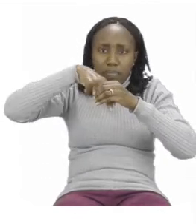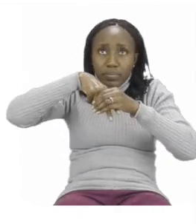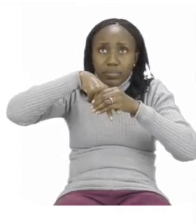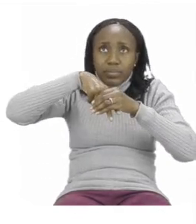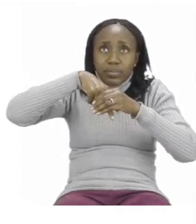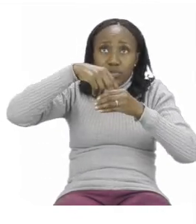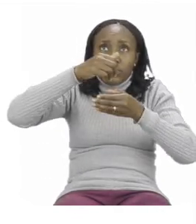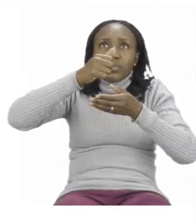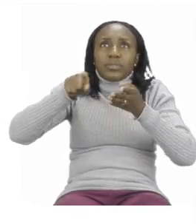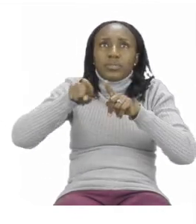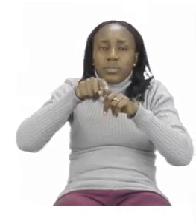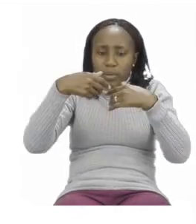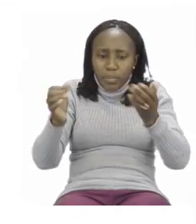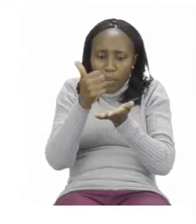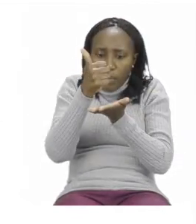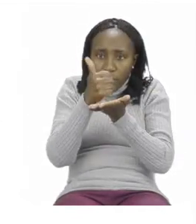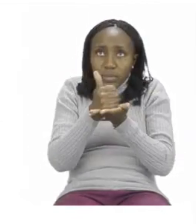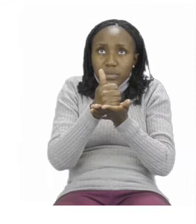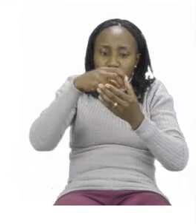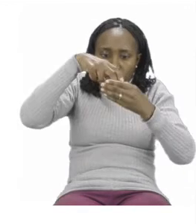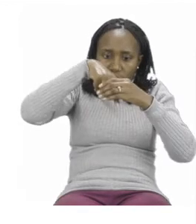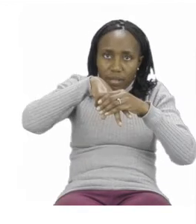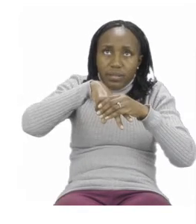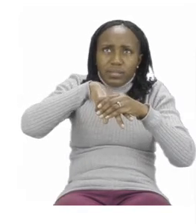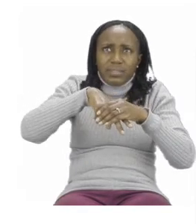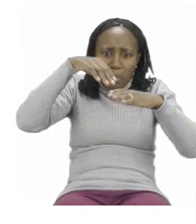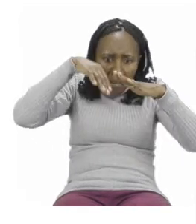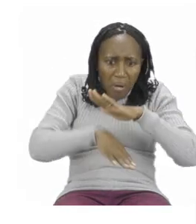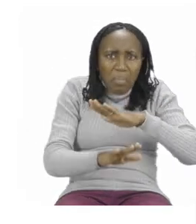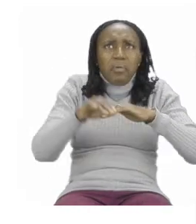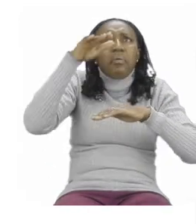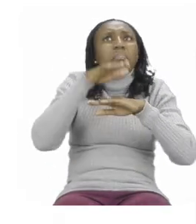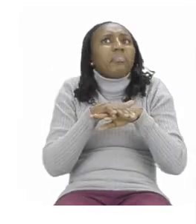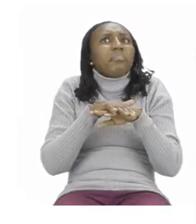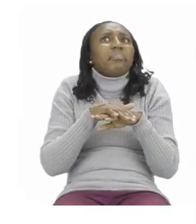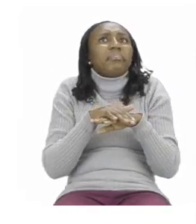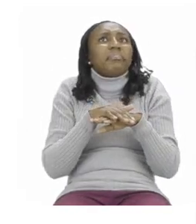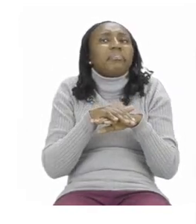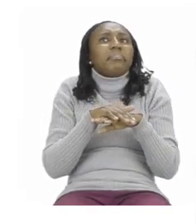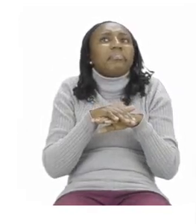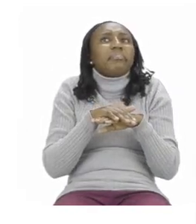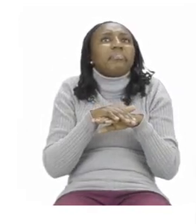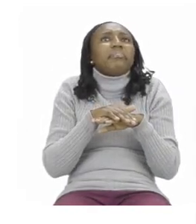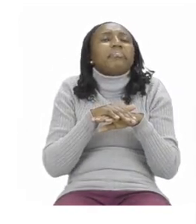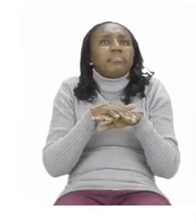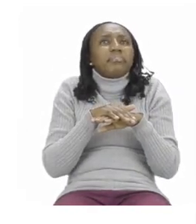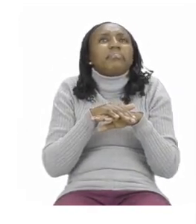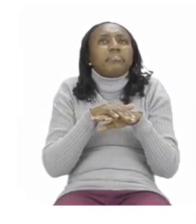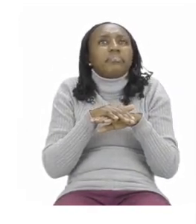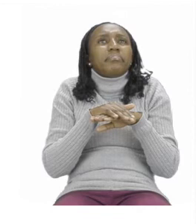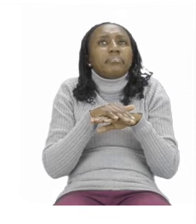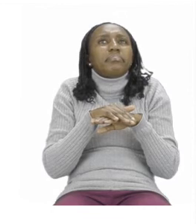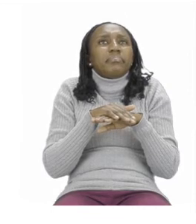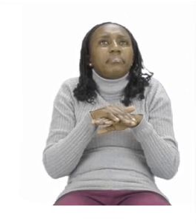safety float sink or will it float? I have a little